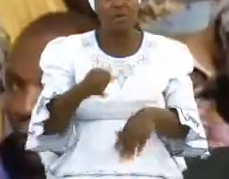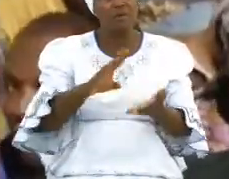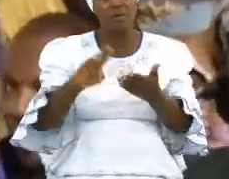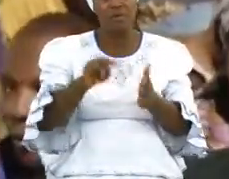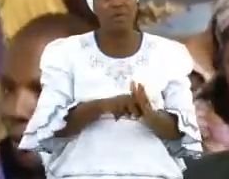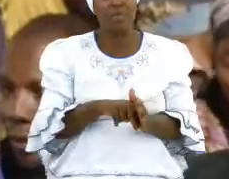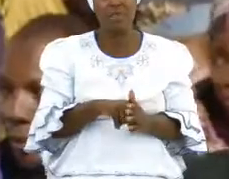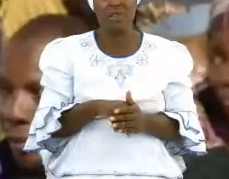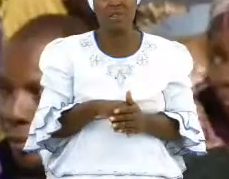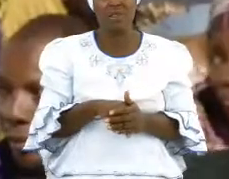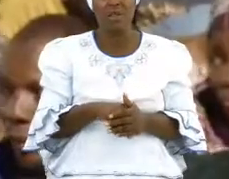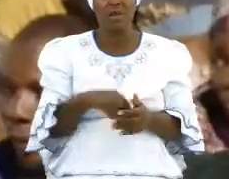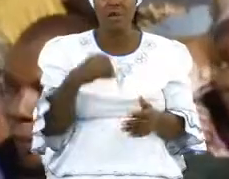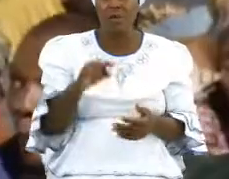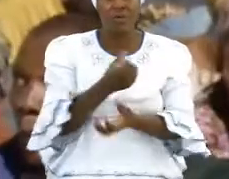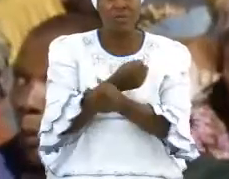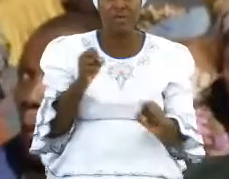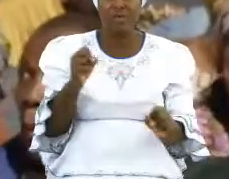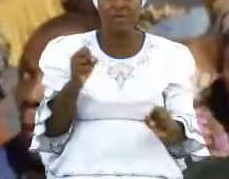of salvation,